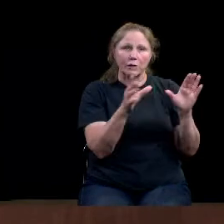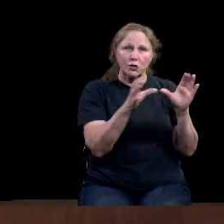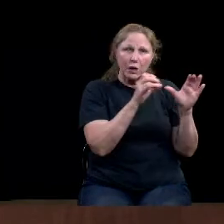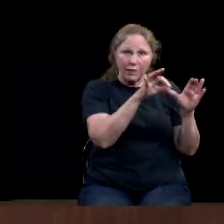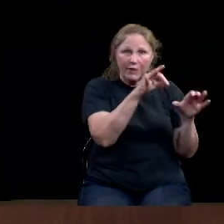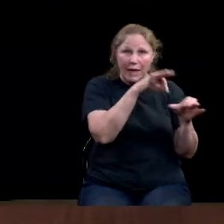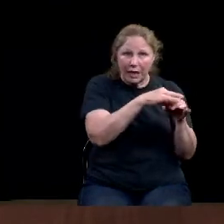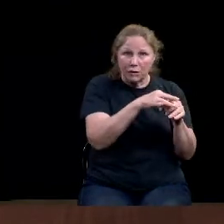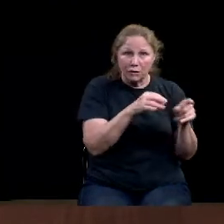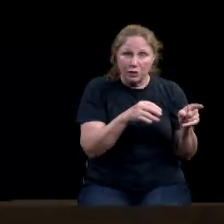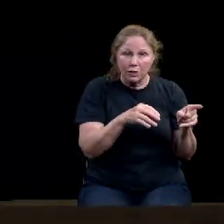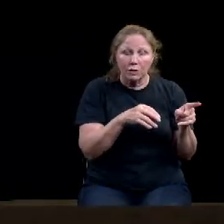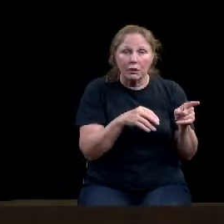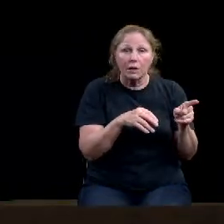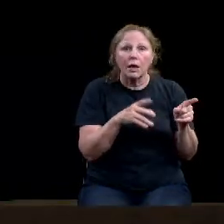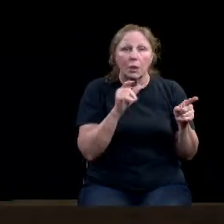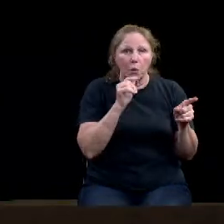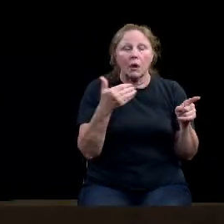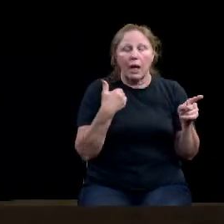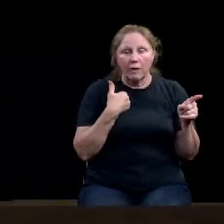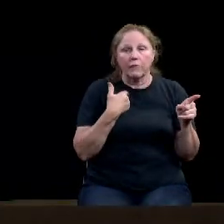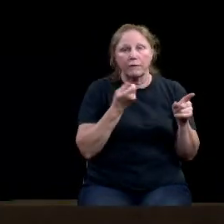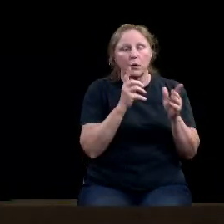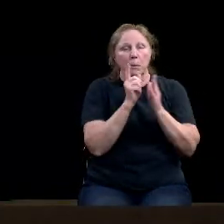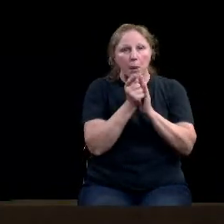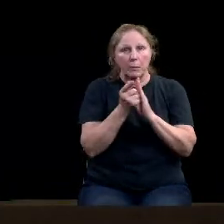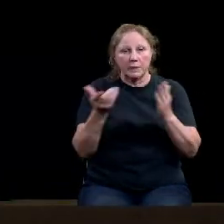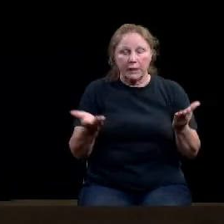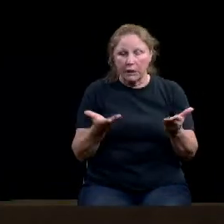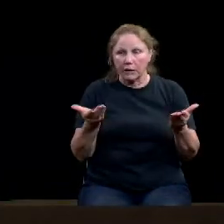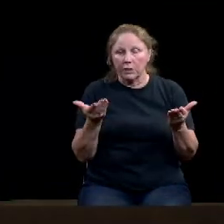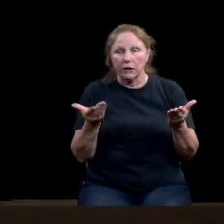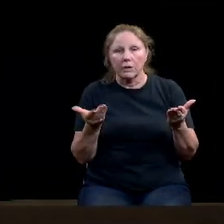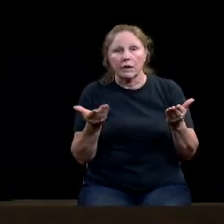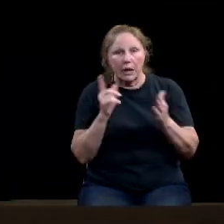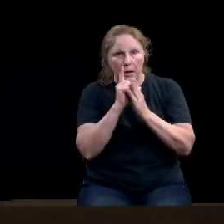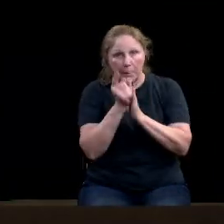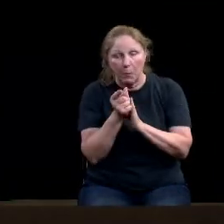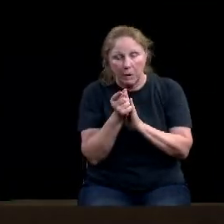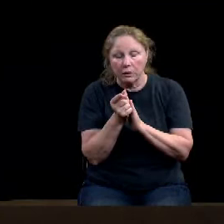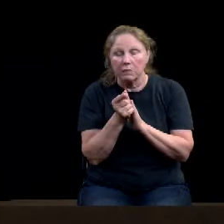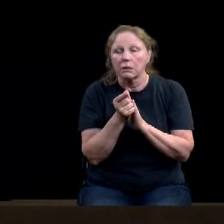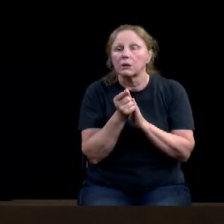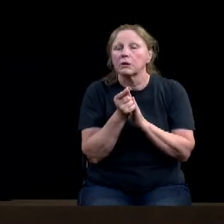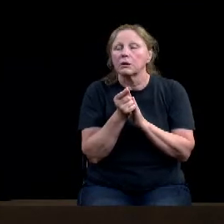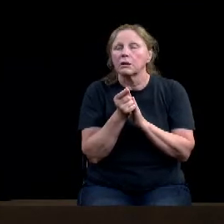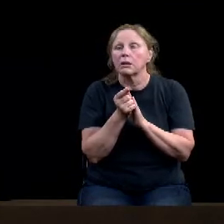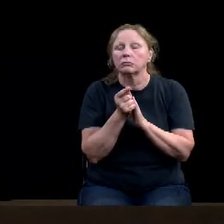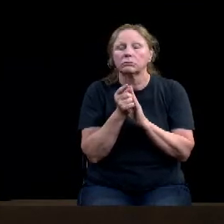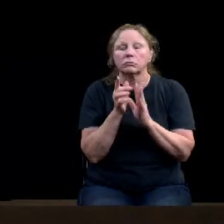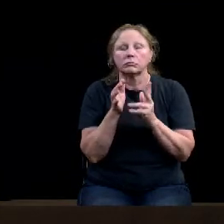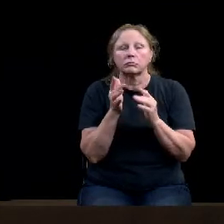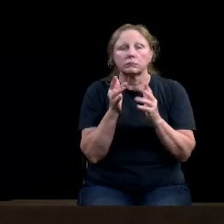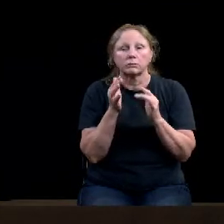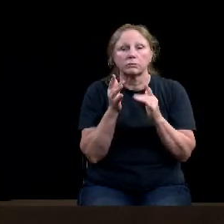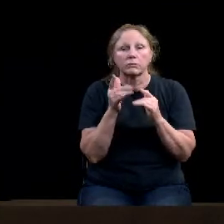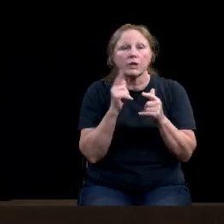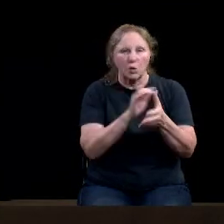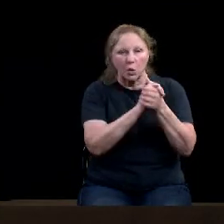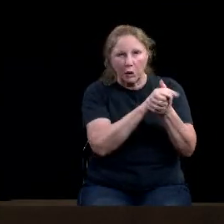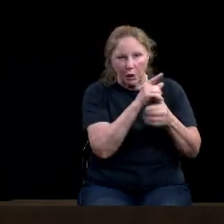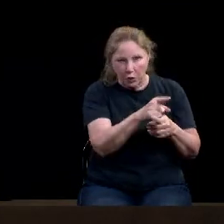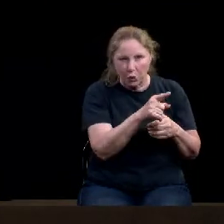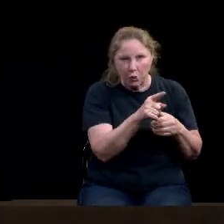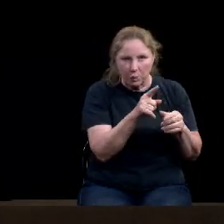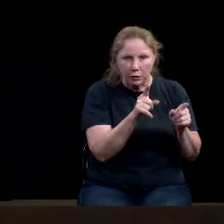to congratulate you further. And for the public viewing at home, we've been in a city council retreat since early this morning. So